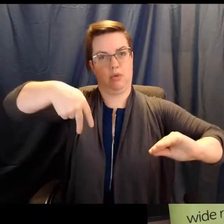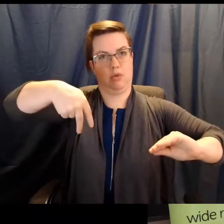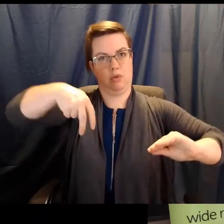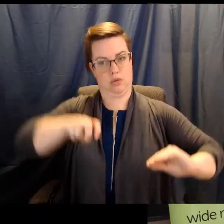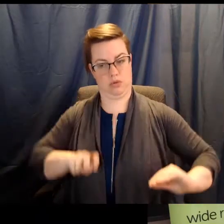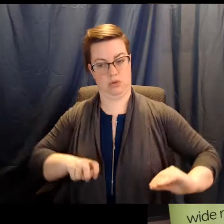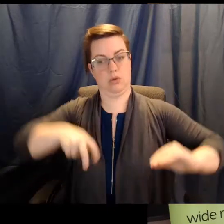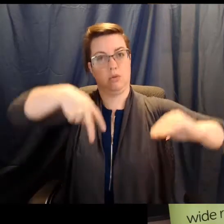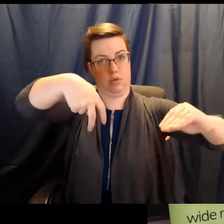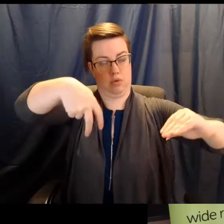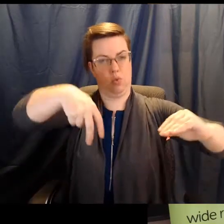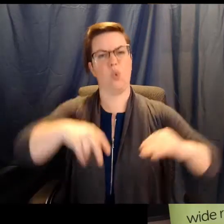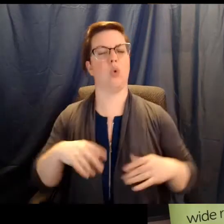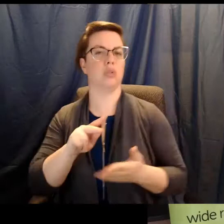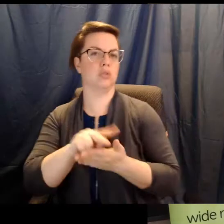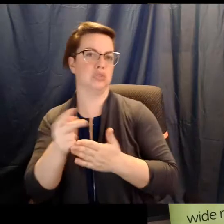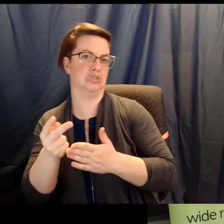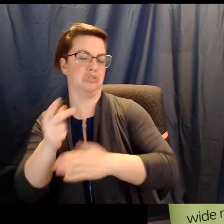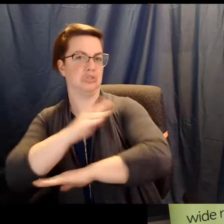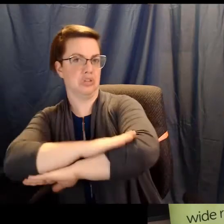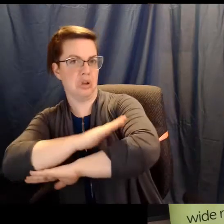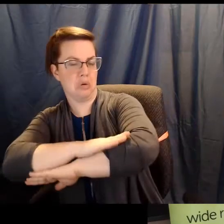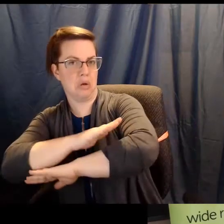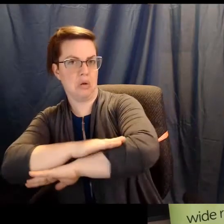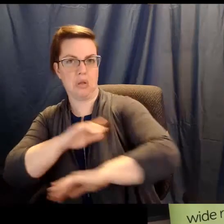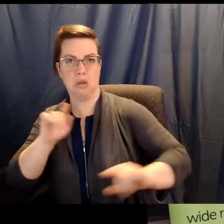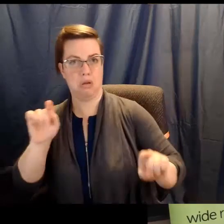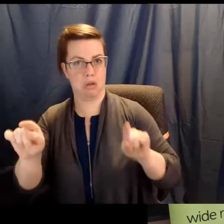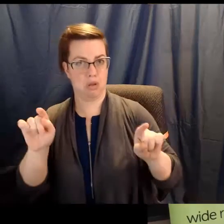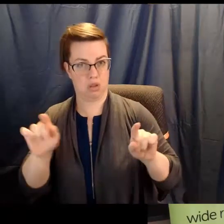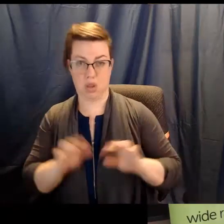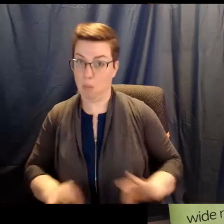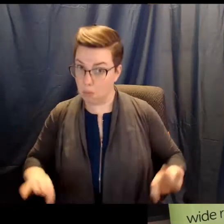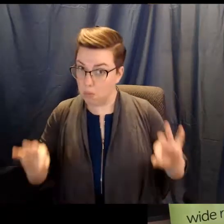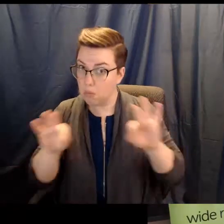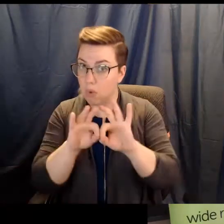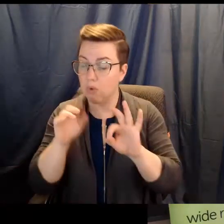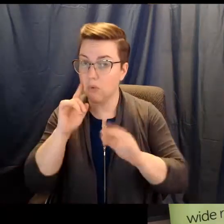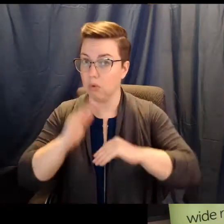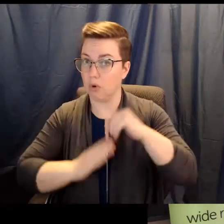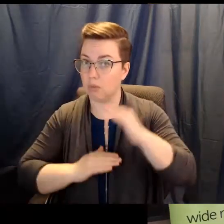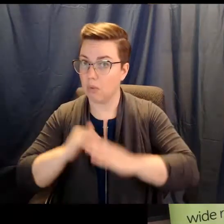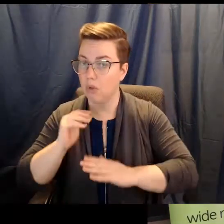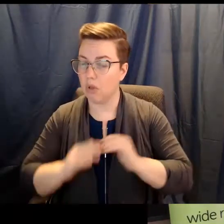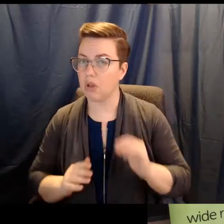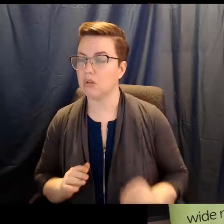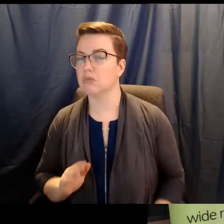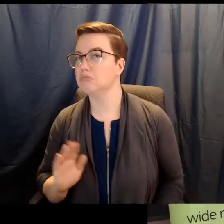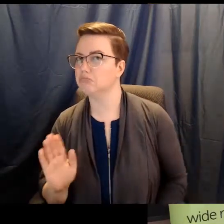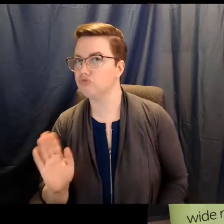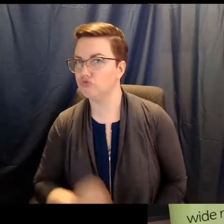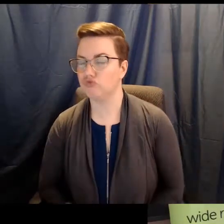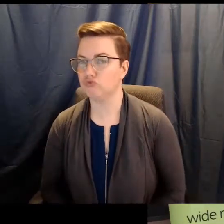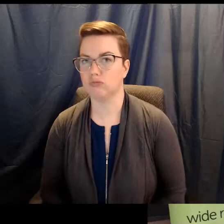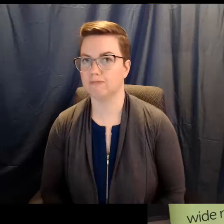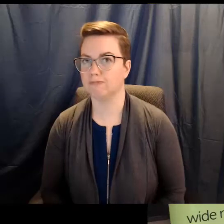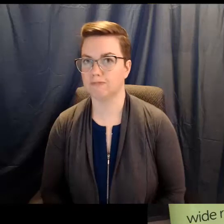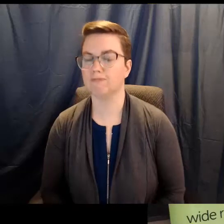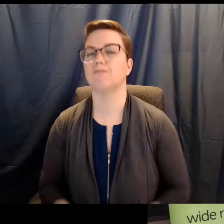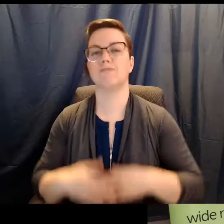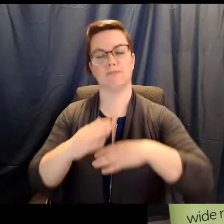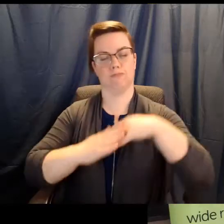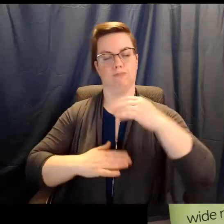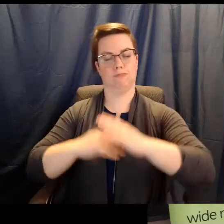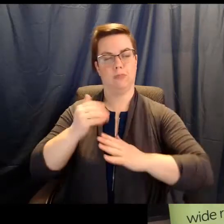table, are not the things that determine how comfortable you are at home. The things that determine how comfortable you are at